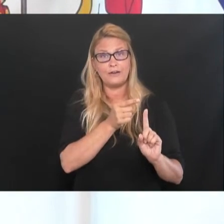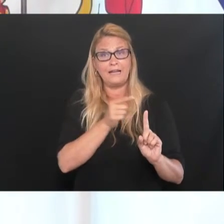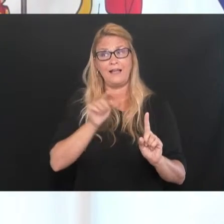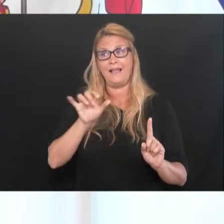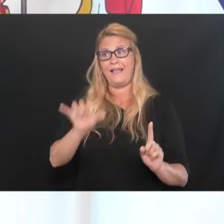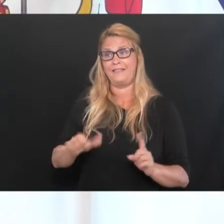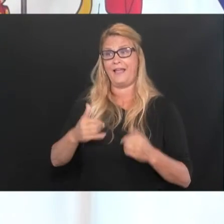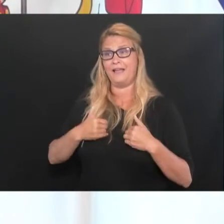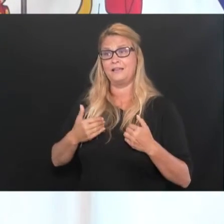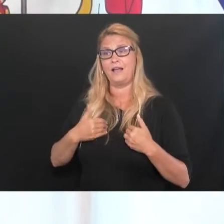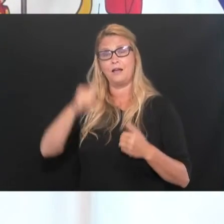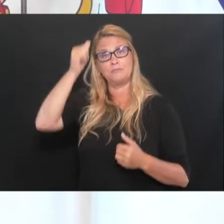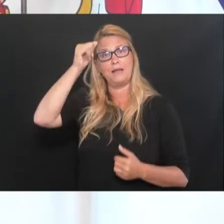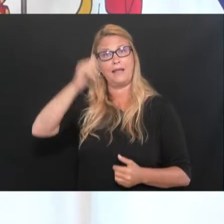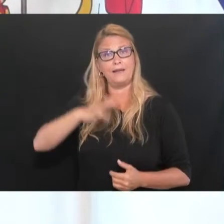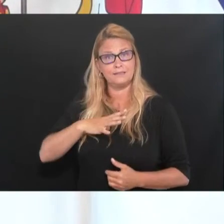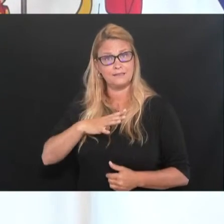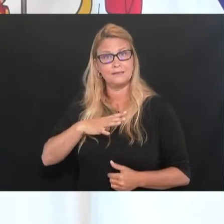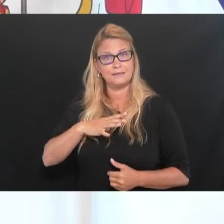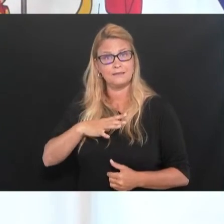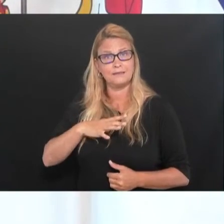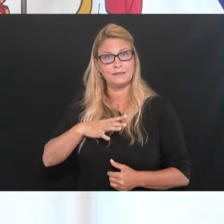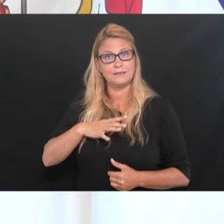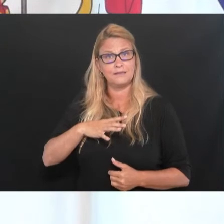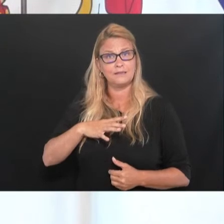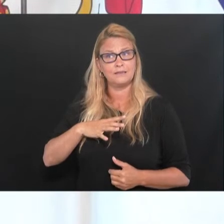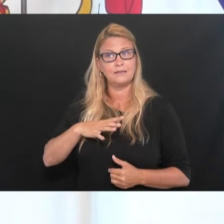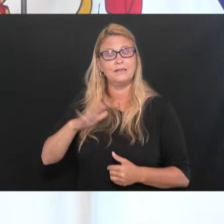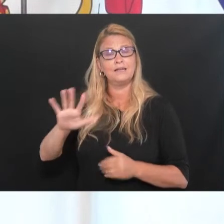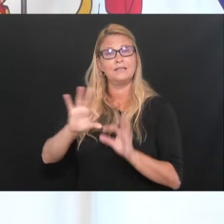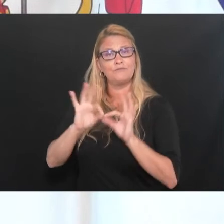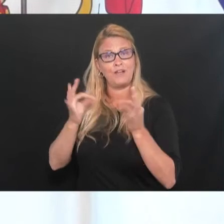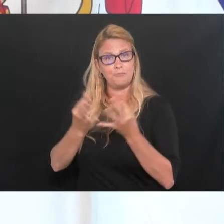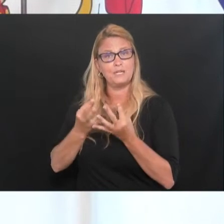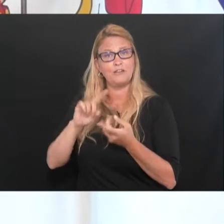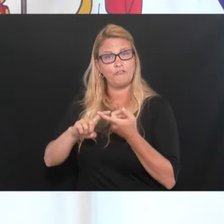young man and all of the young man's loved ones. It's,